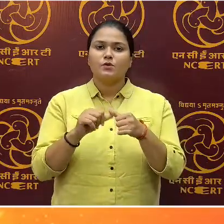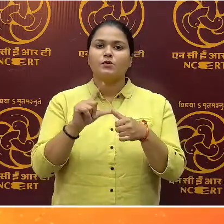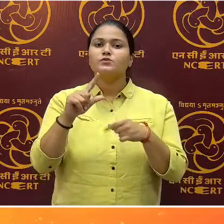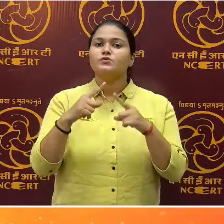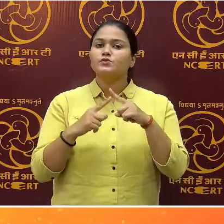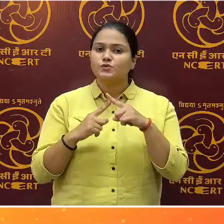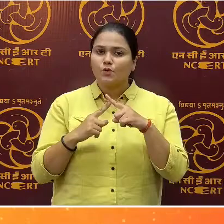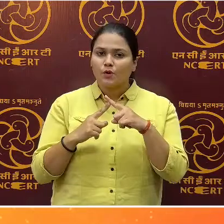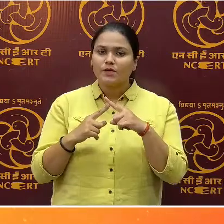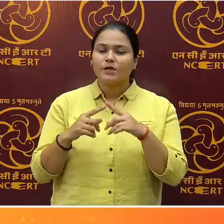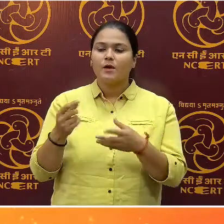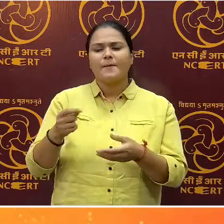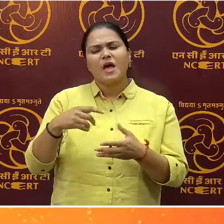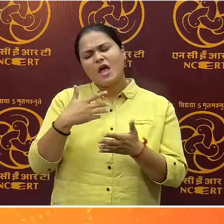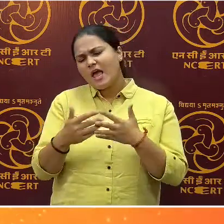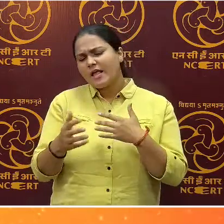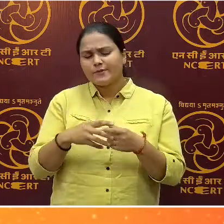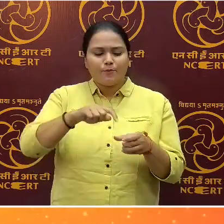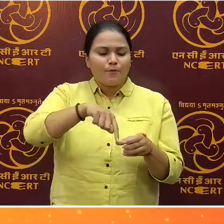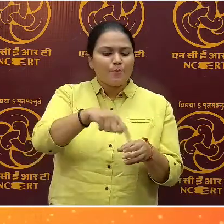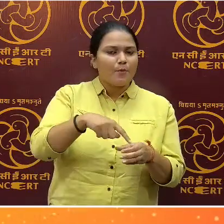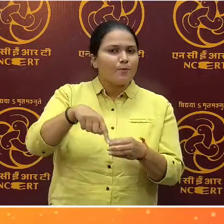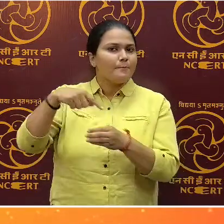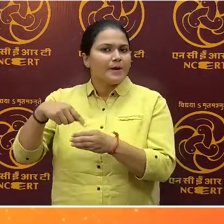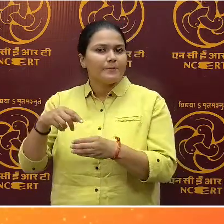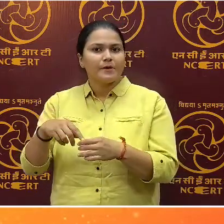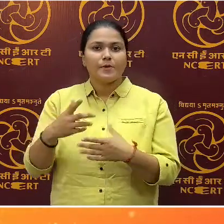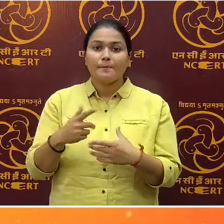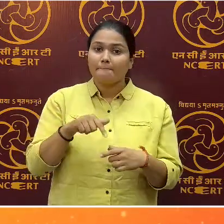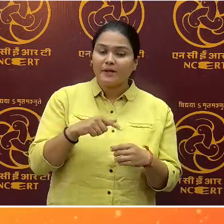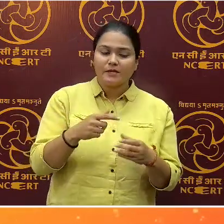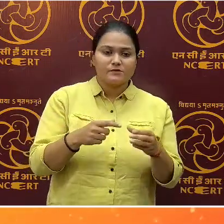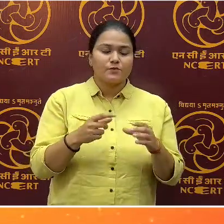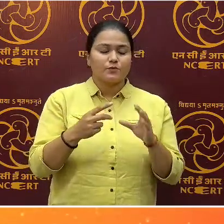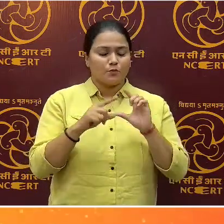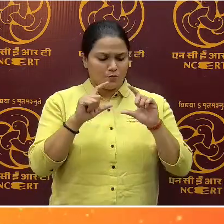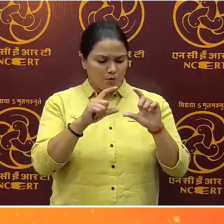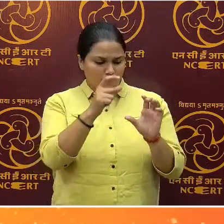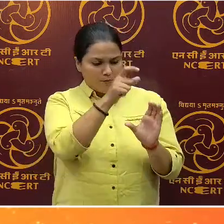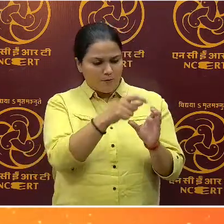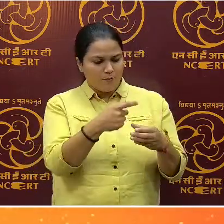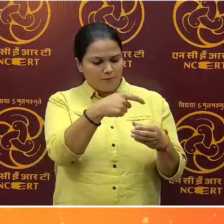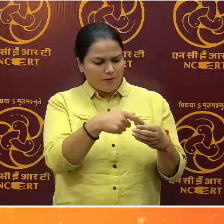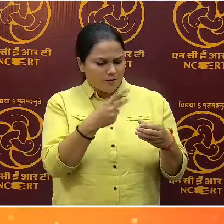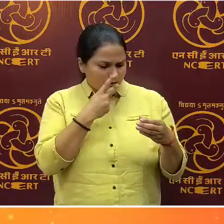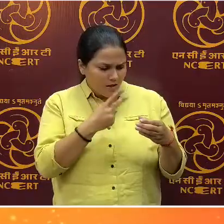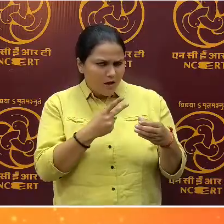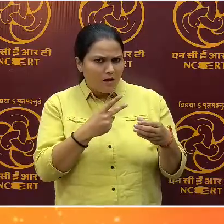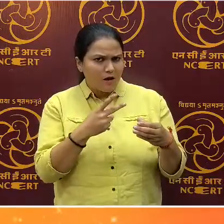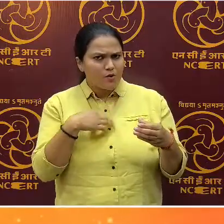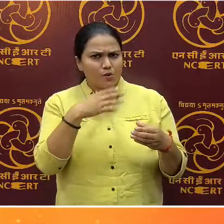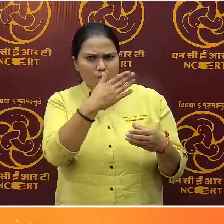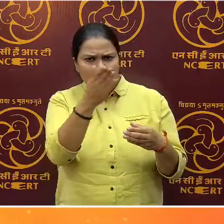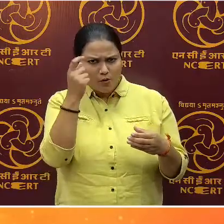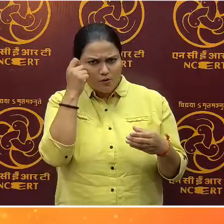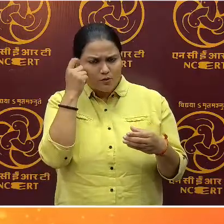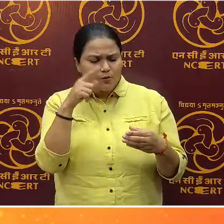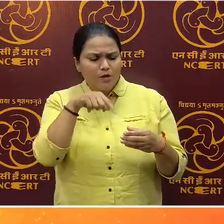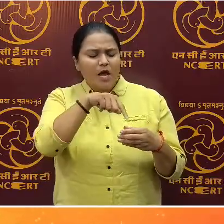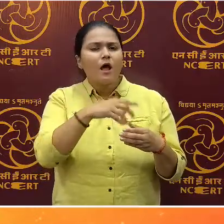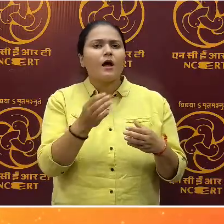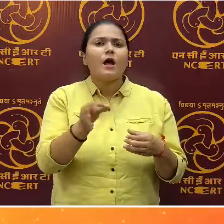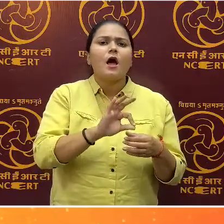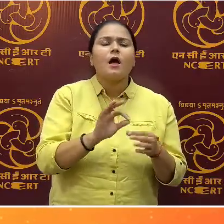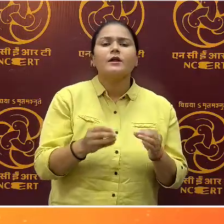are soluble, the particles dissolve and they go into the empty spaces of water. That's But the reason. sometime it